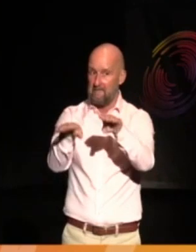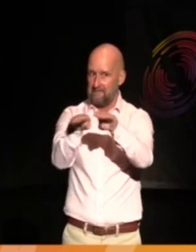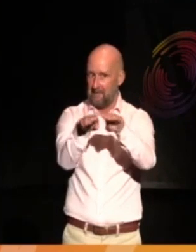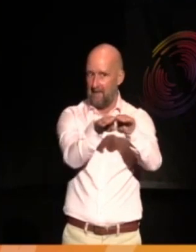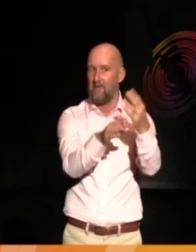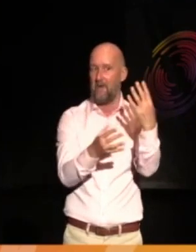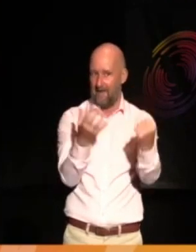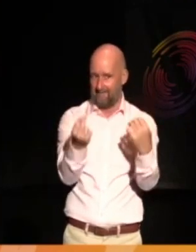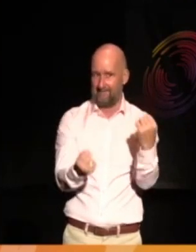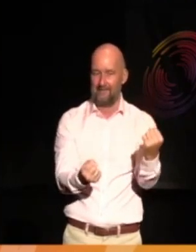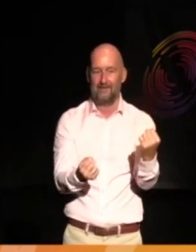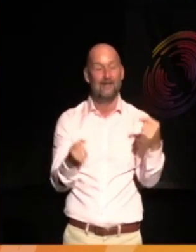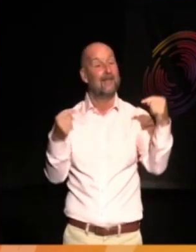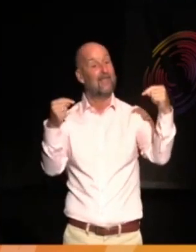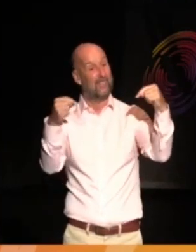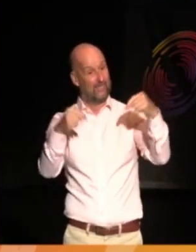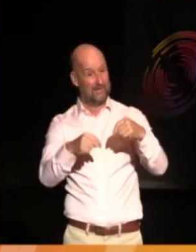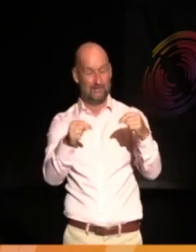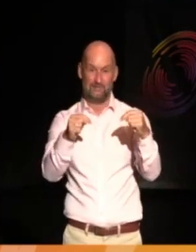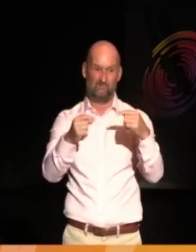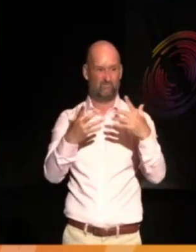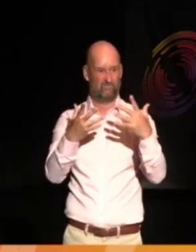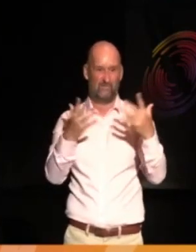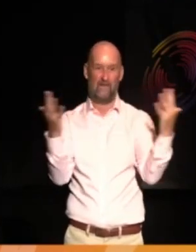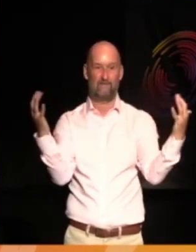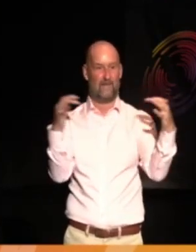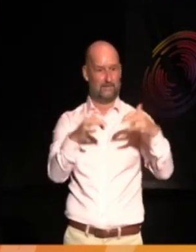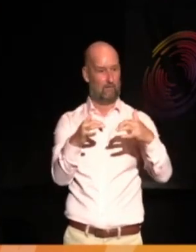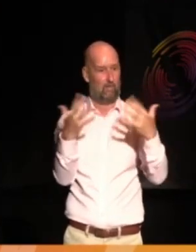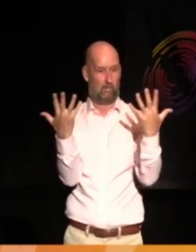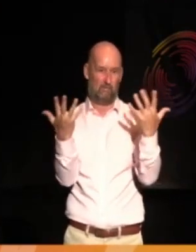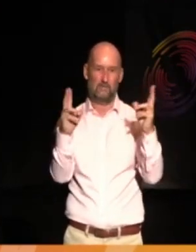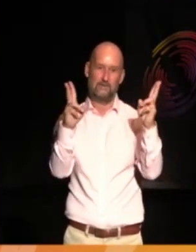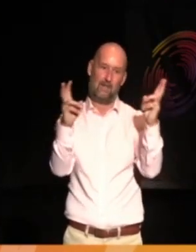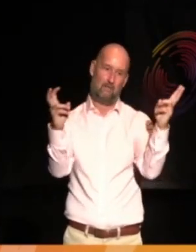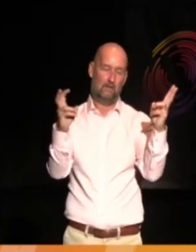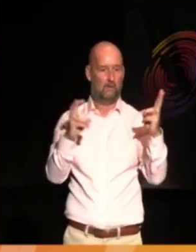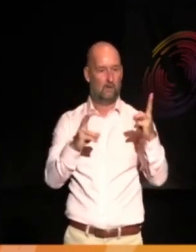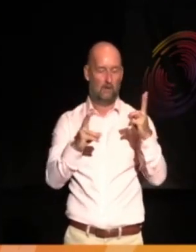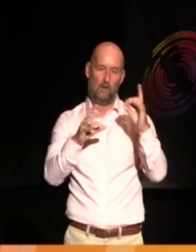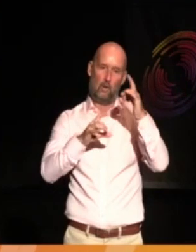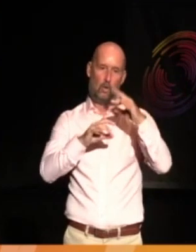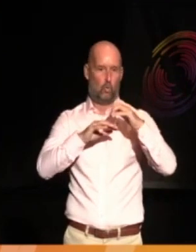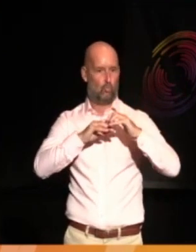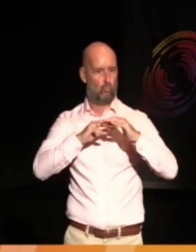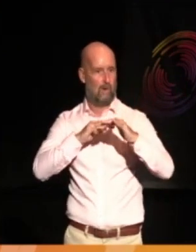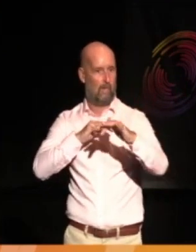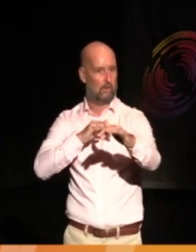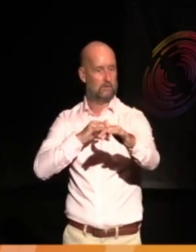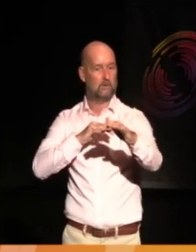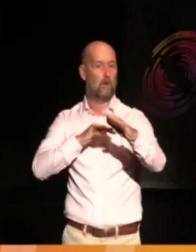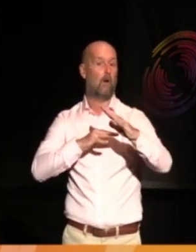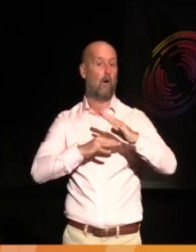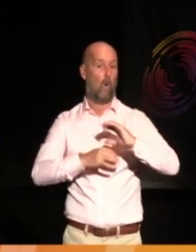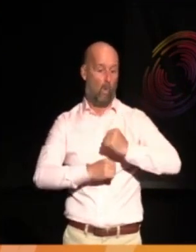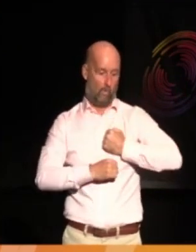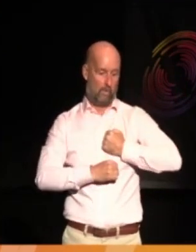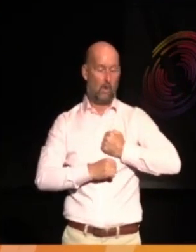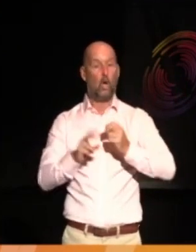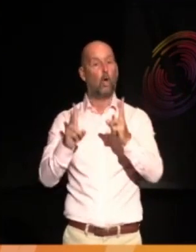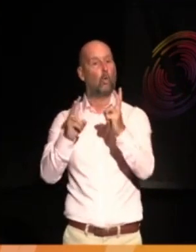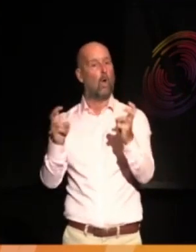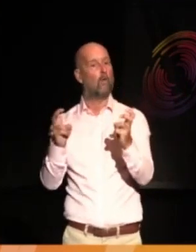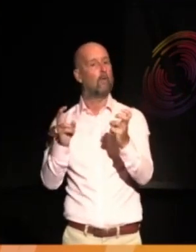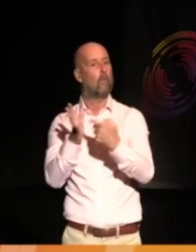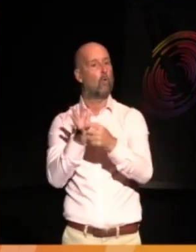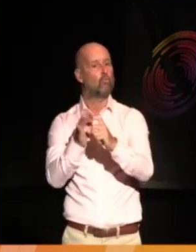The title of this festival, Ripples of Hope, comes from the quote from Robert F. Kennedy, Bobby Kennedy. You know that